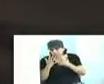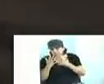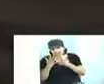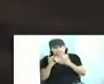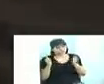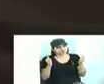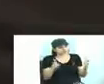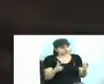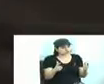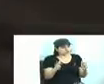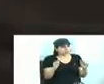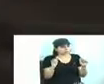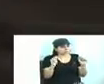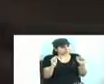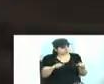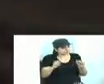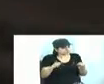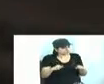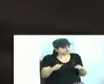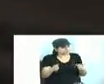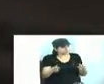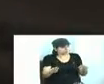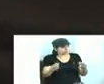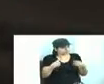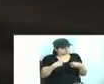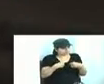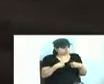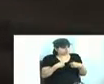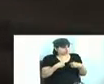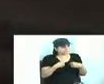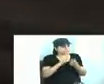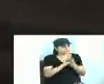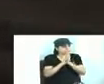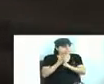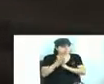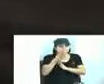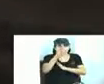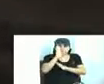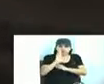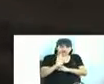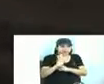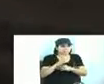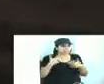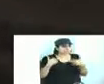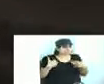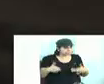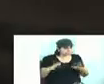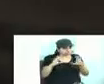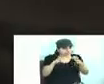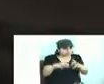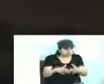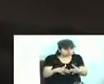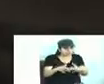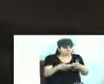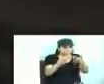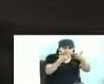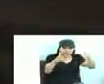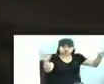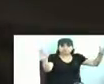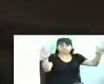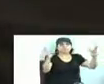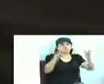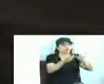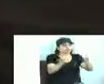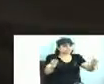us the capability for us to be God's arms and hands and hearts thrown open to heal this hurting world? What would that